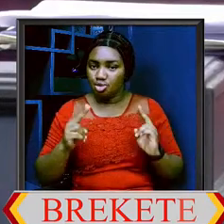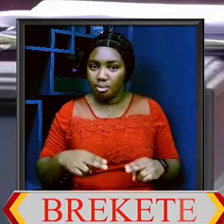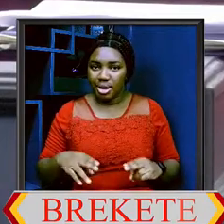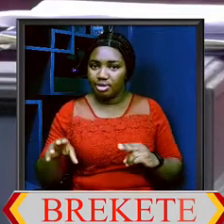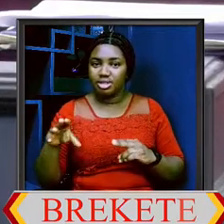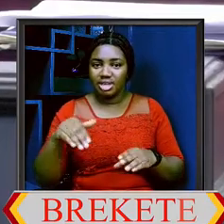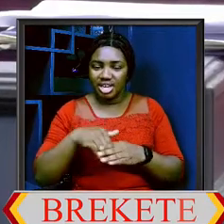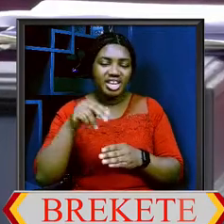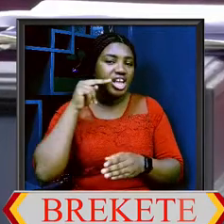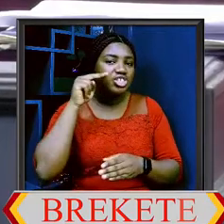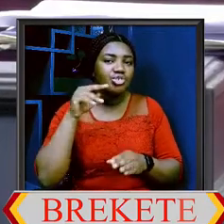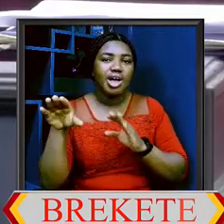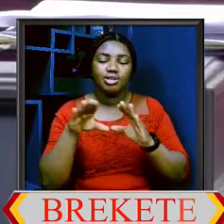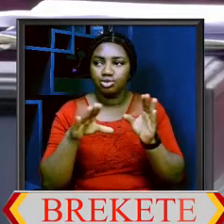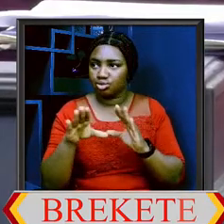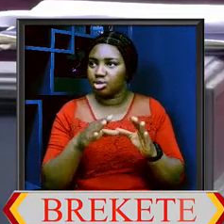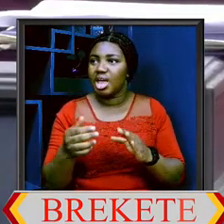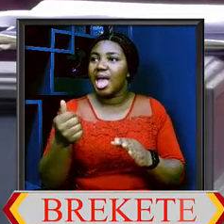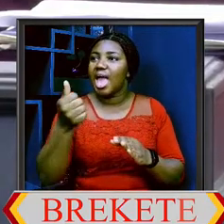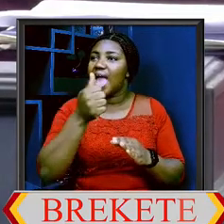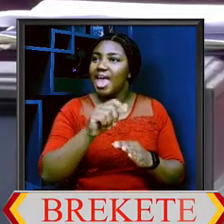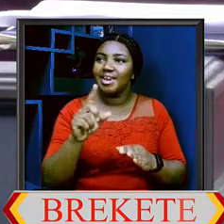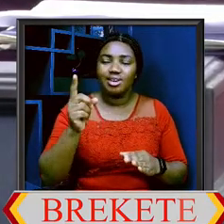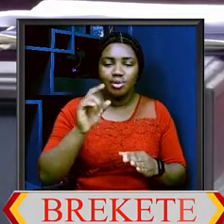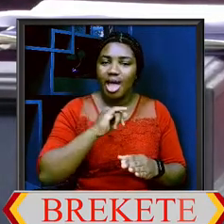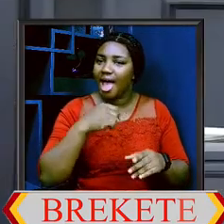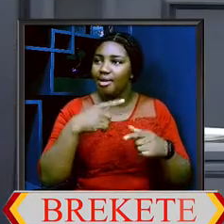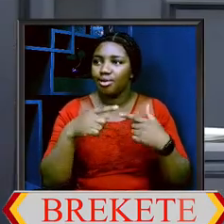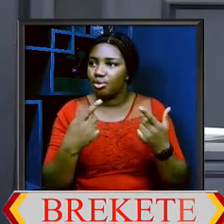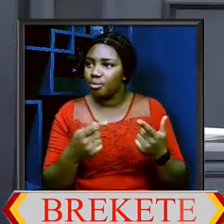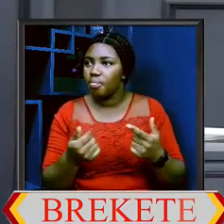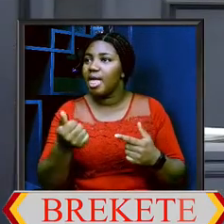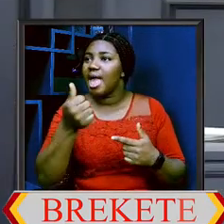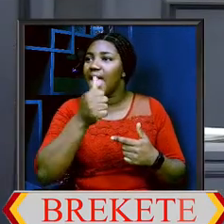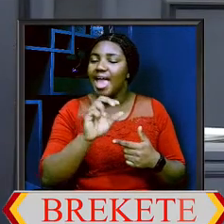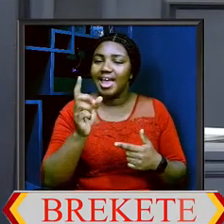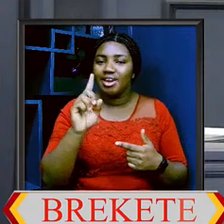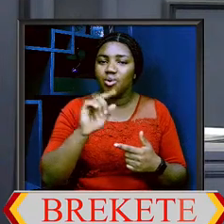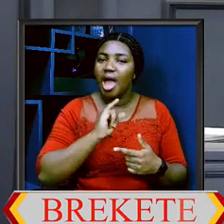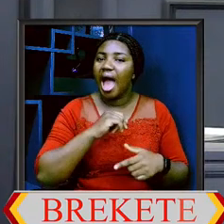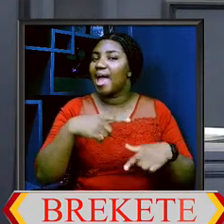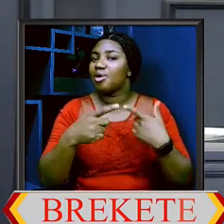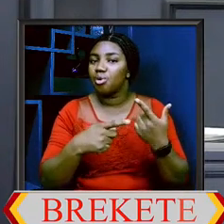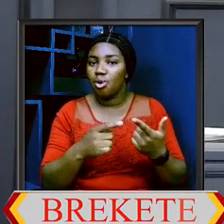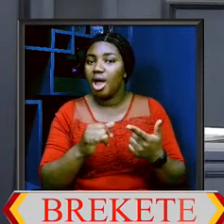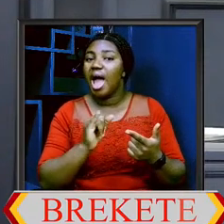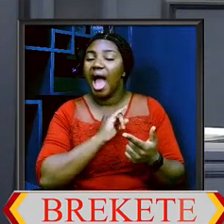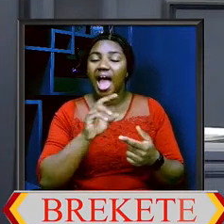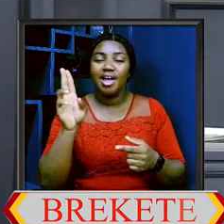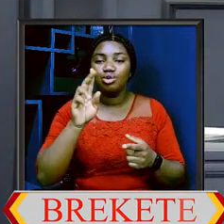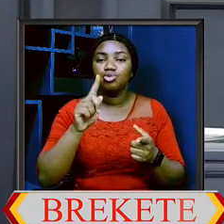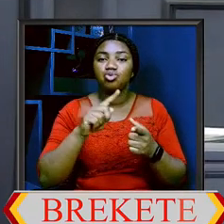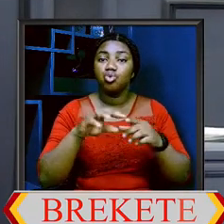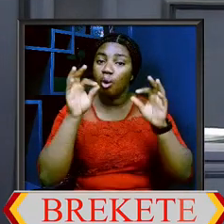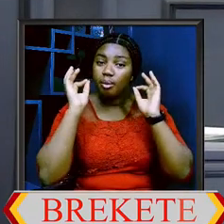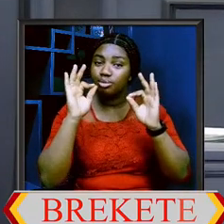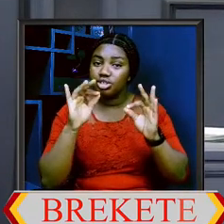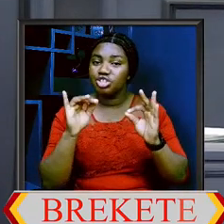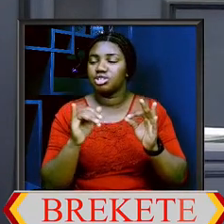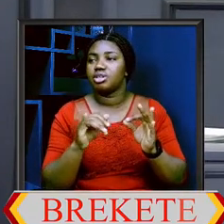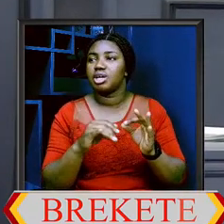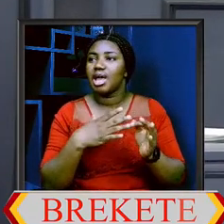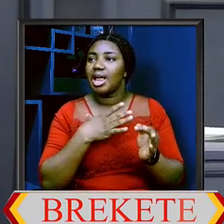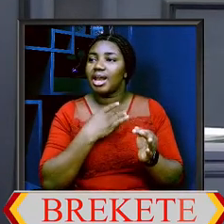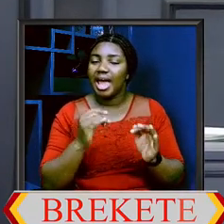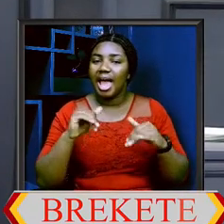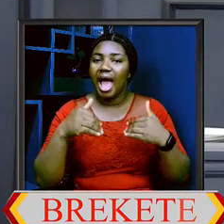doing so anywhere me I'm going anywhere I go I will I used to preach like those who I